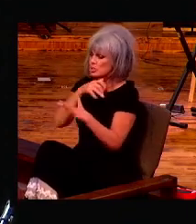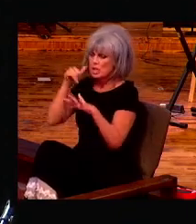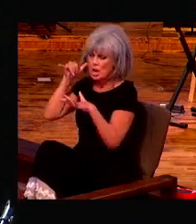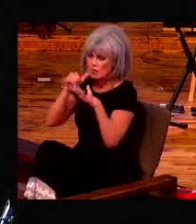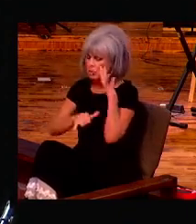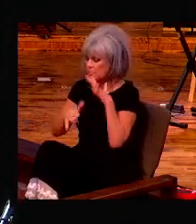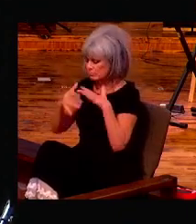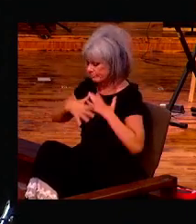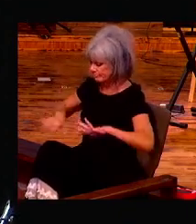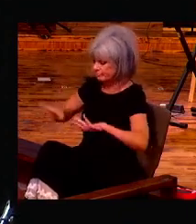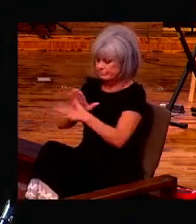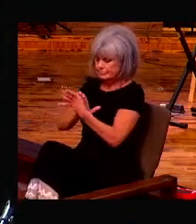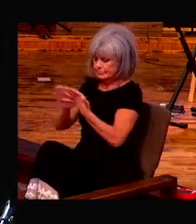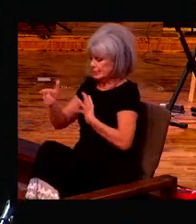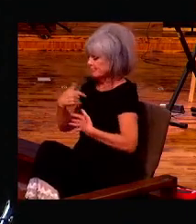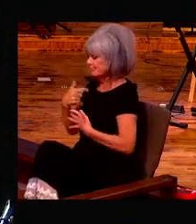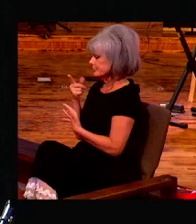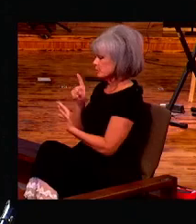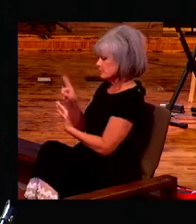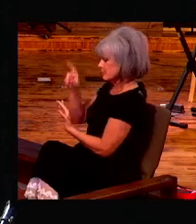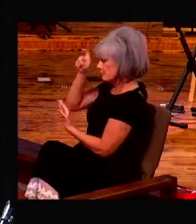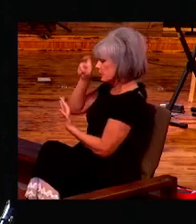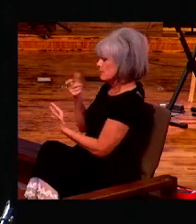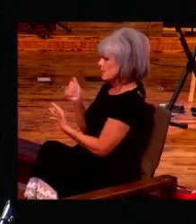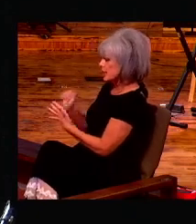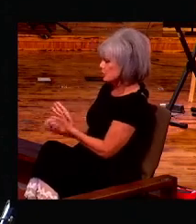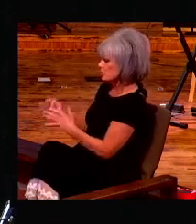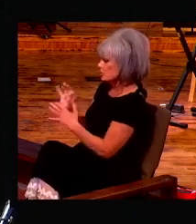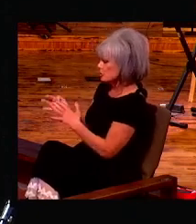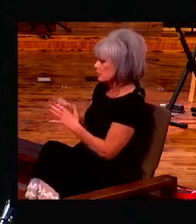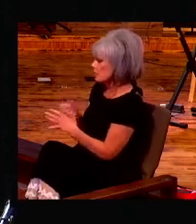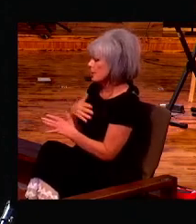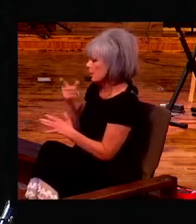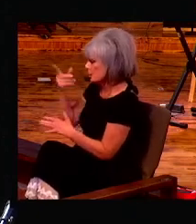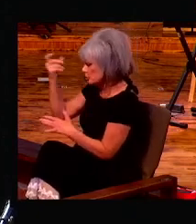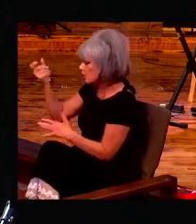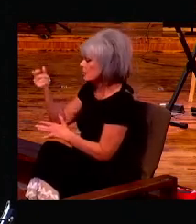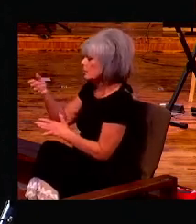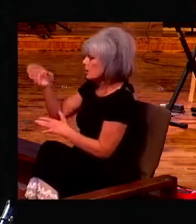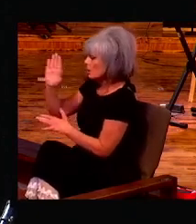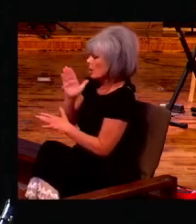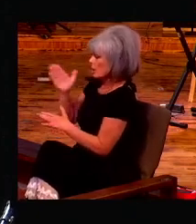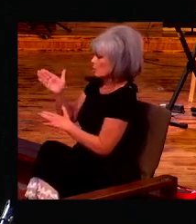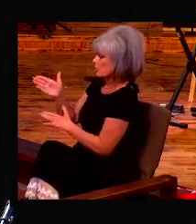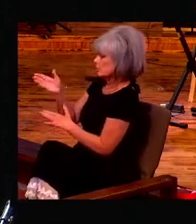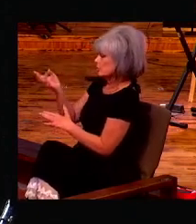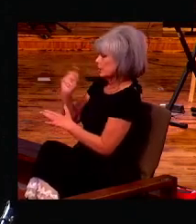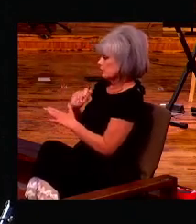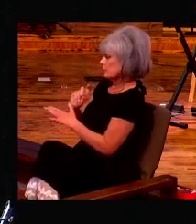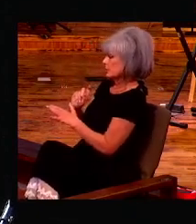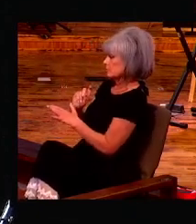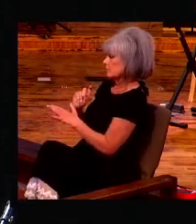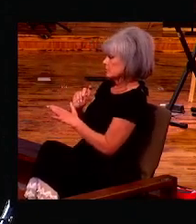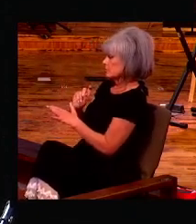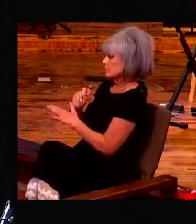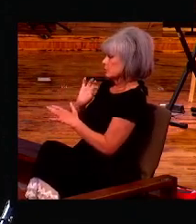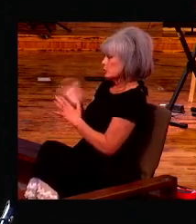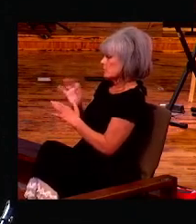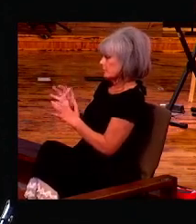comes before Pharaoh. And he says, can you interpret the dream? And he says, God will provide the interpretation. I'm paraphrasing.